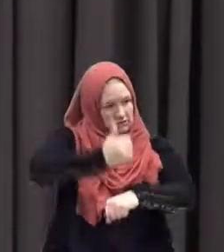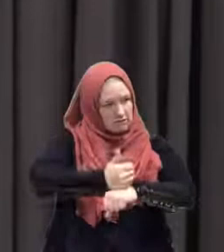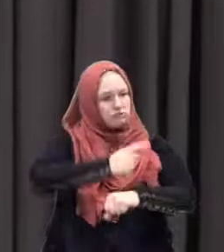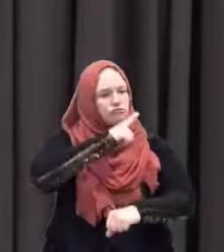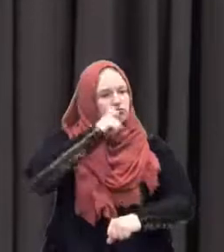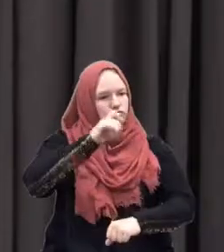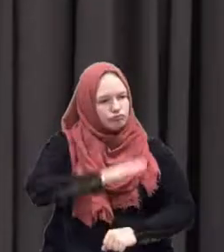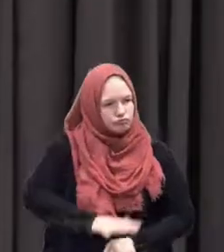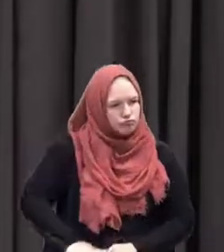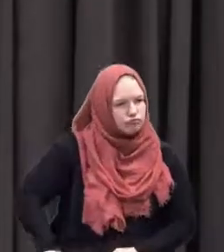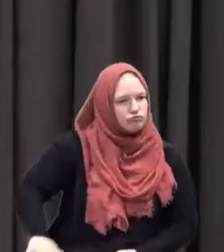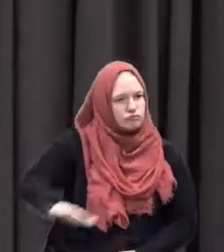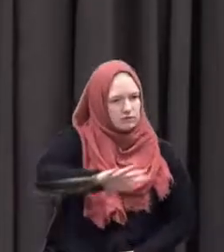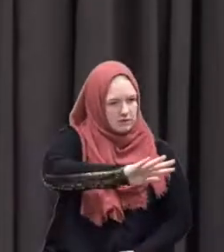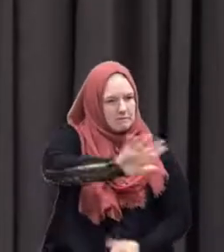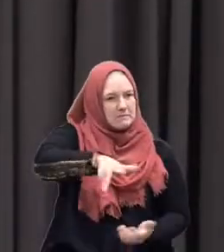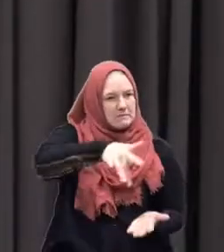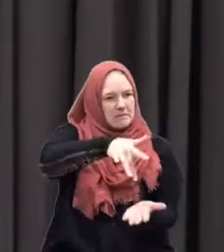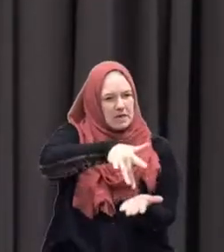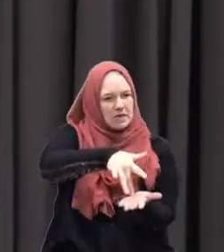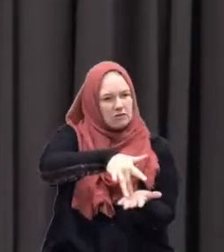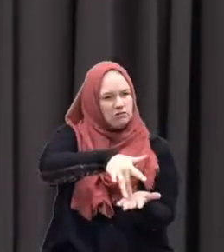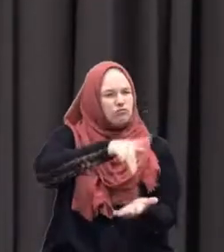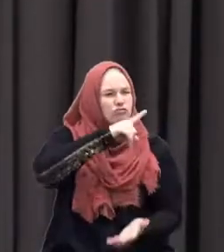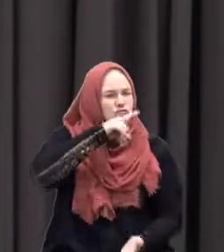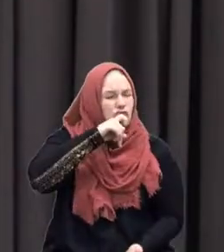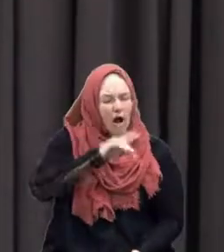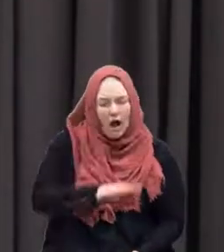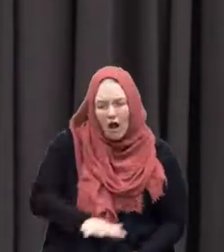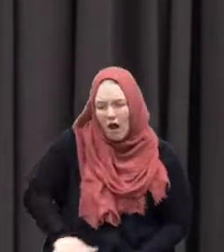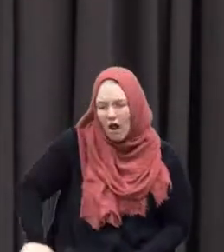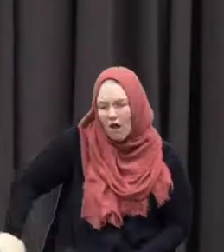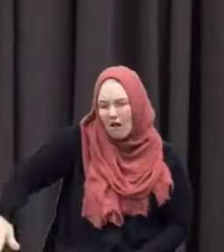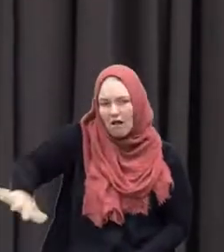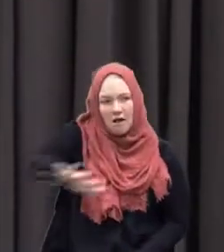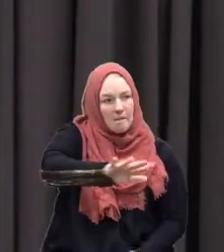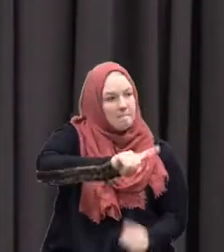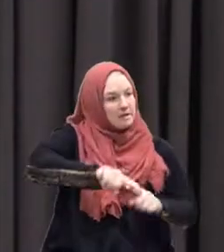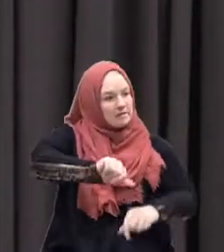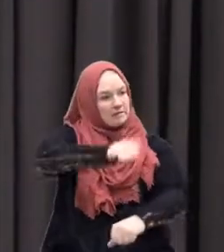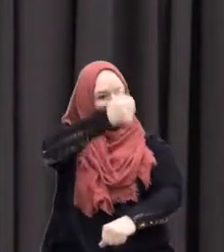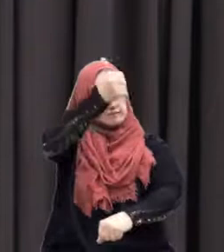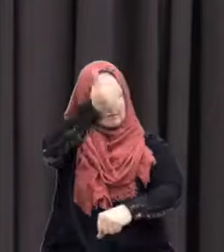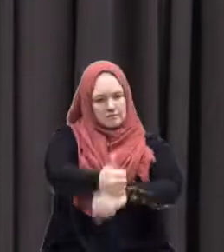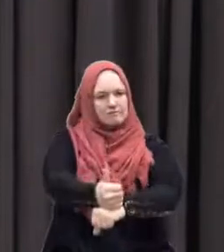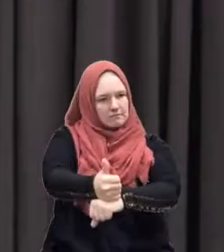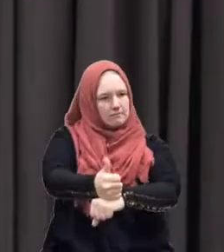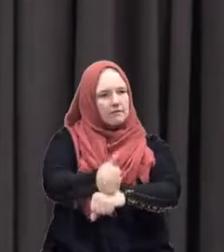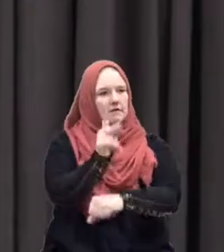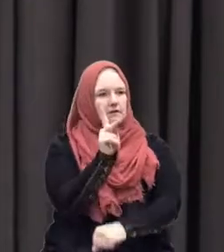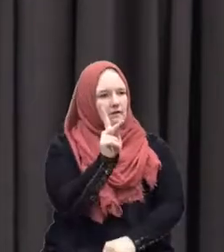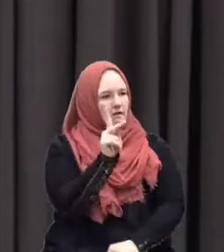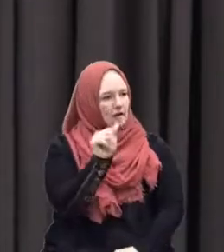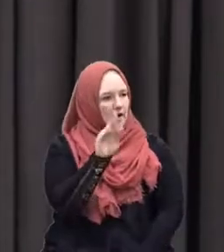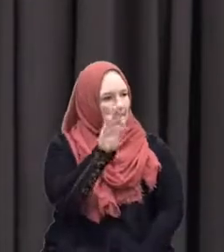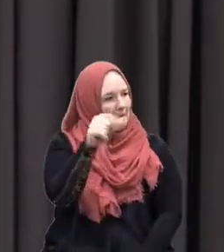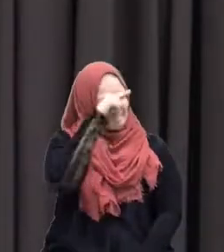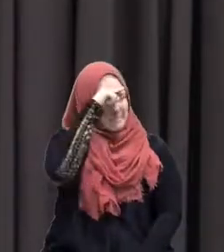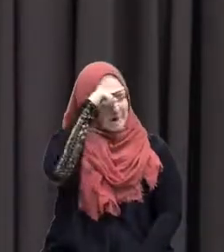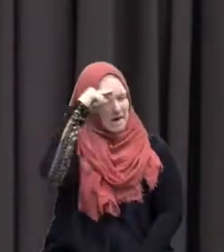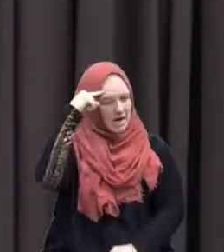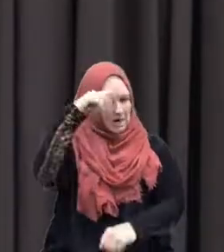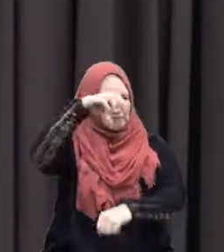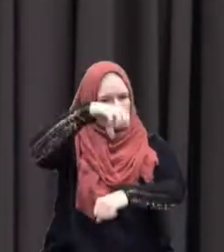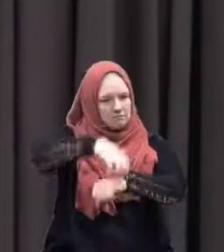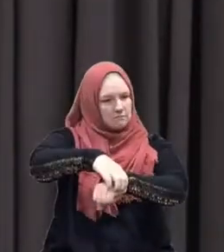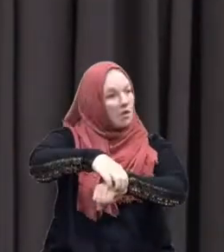the Prophet in the middle of this atmosphere, this environment, because they were worthy of receiving